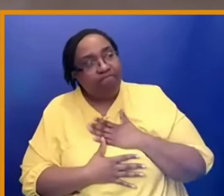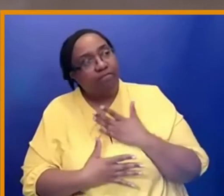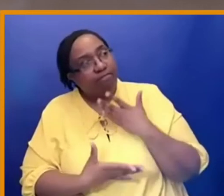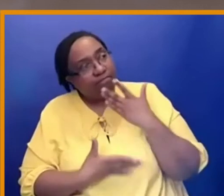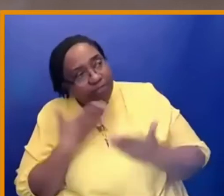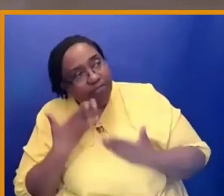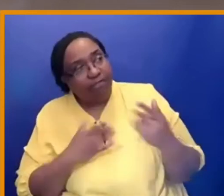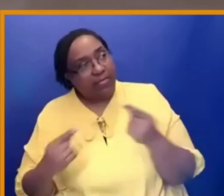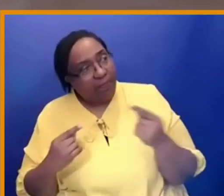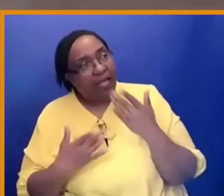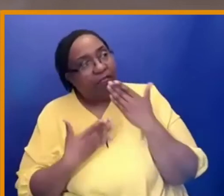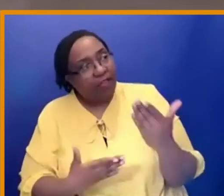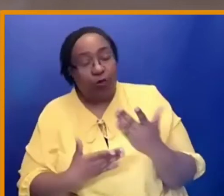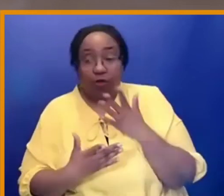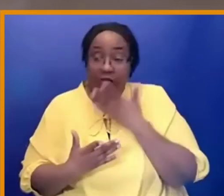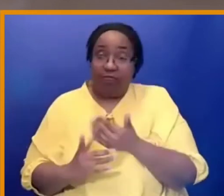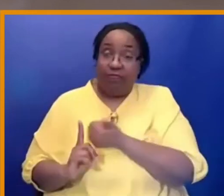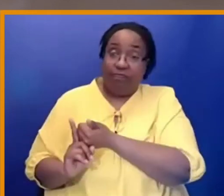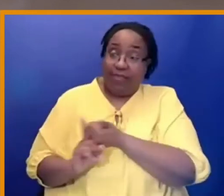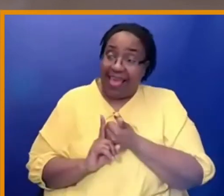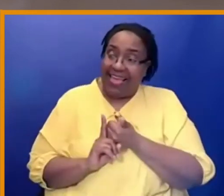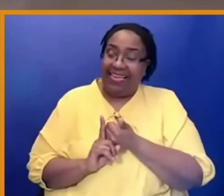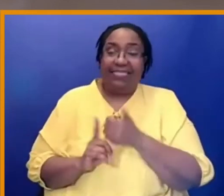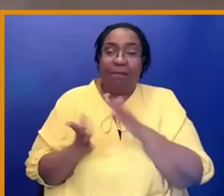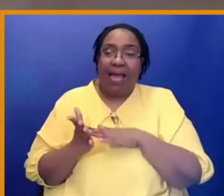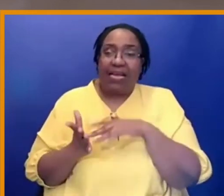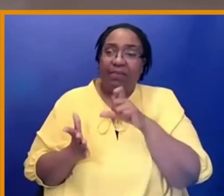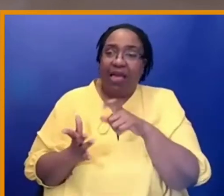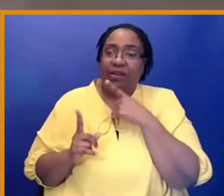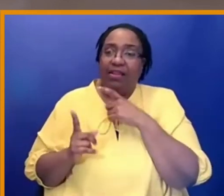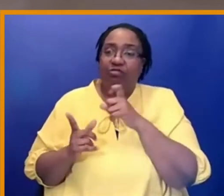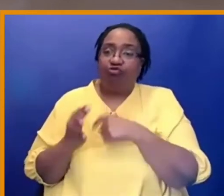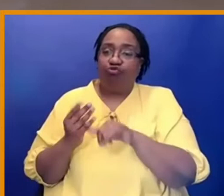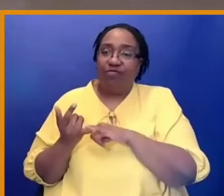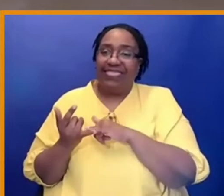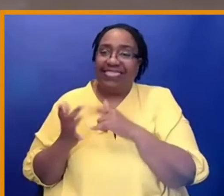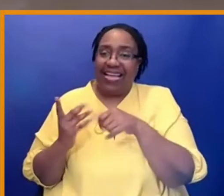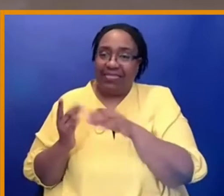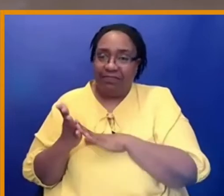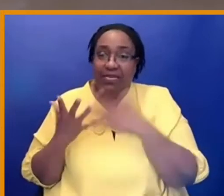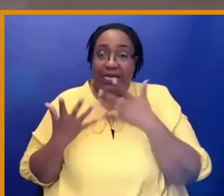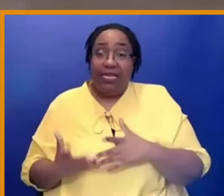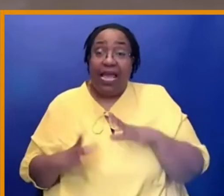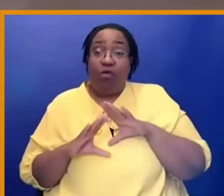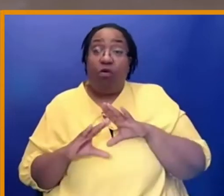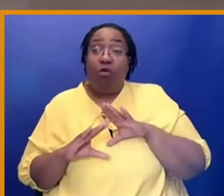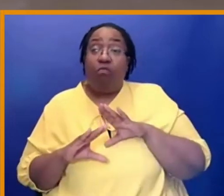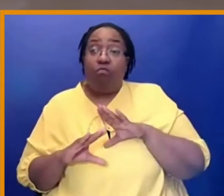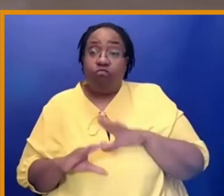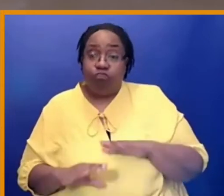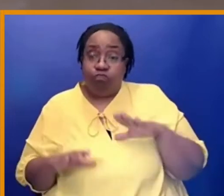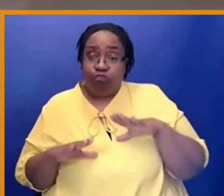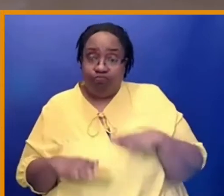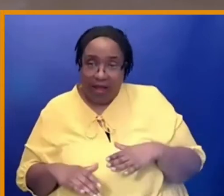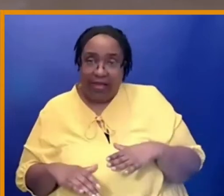like to thank my aides, Matt McLaren and Chris Adams. There'll now be a short break, and then Jenny Rigg will be chairing the political